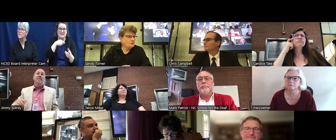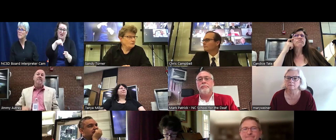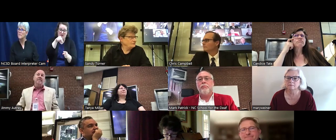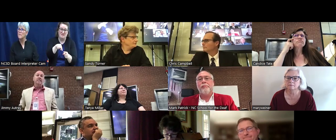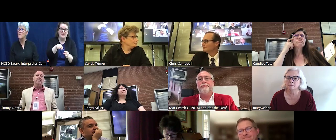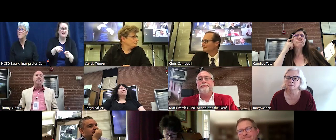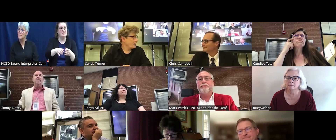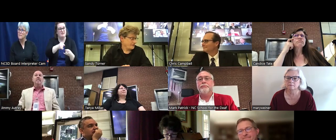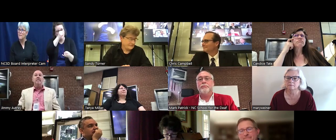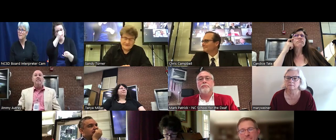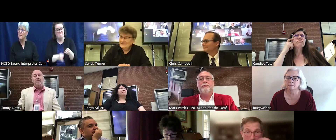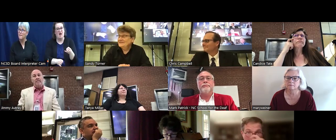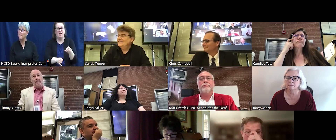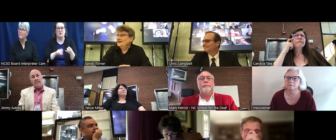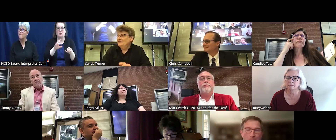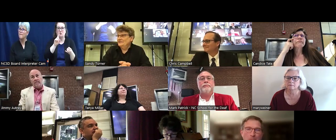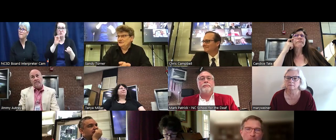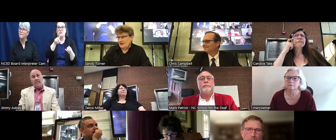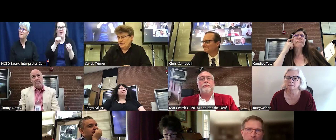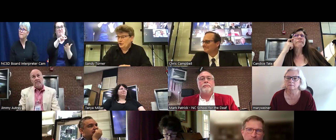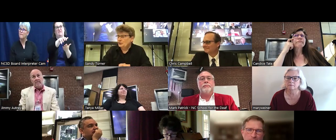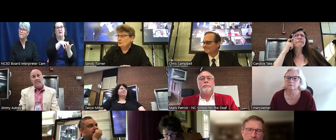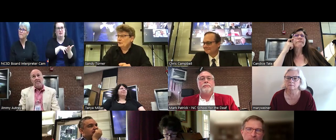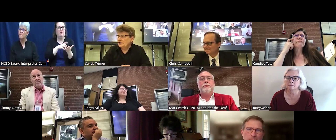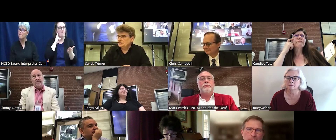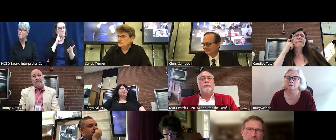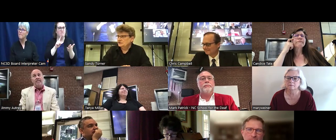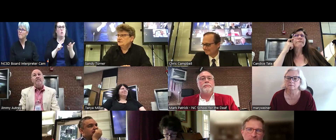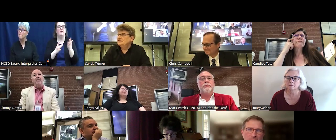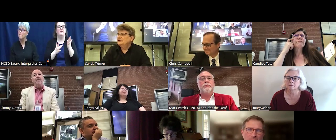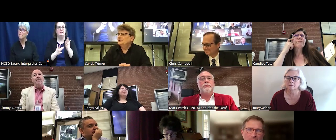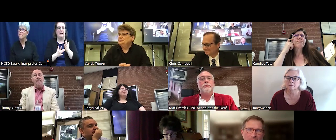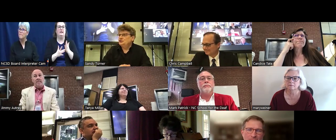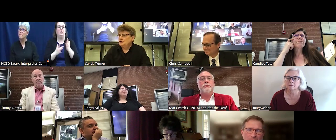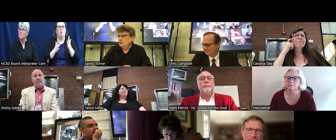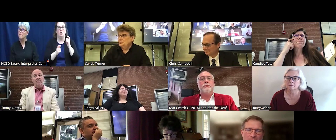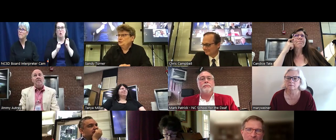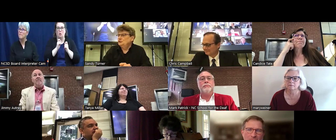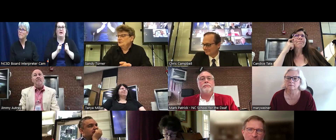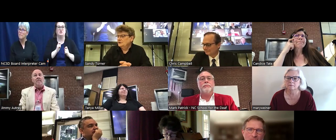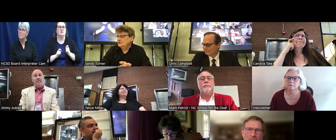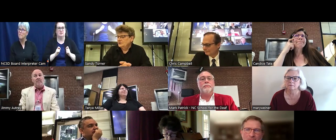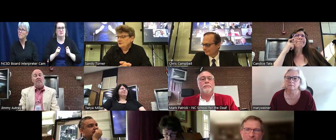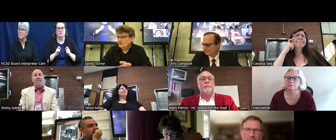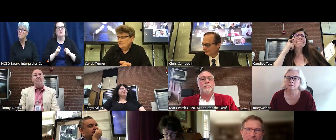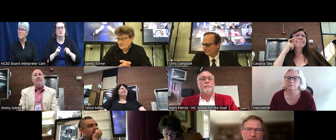final draft of the technical corrections to